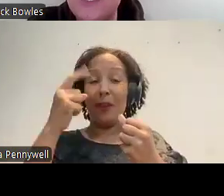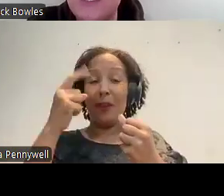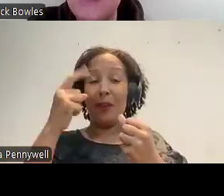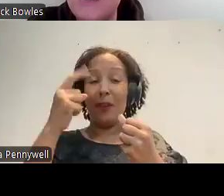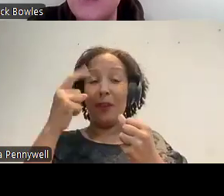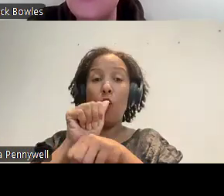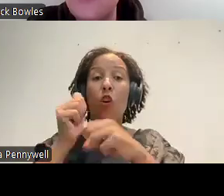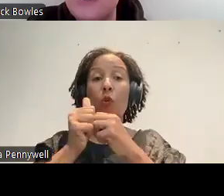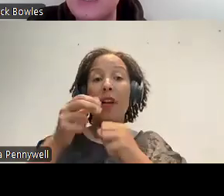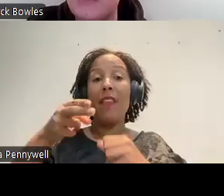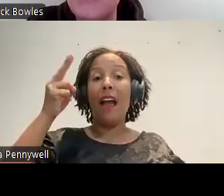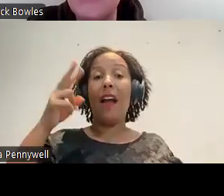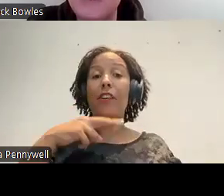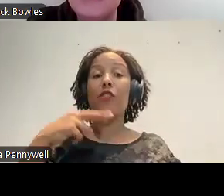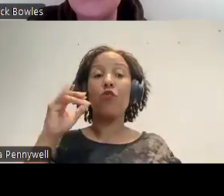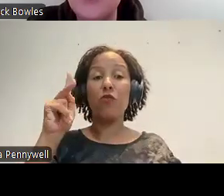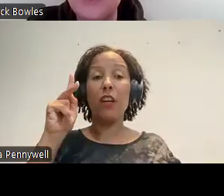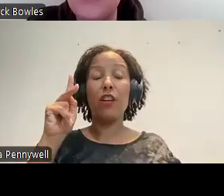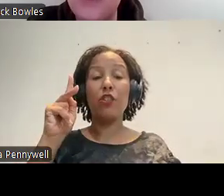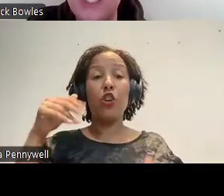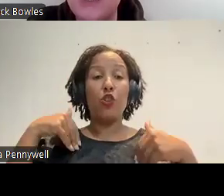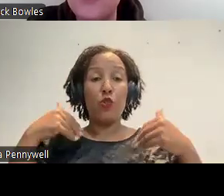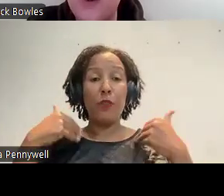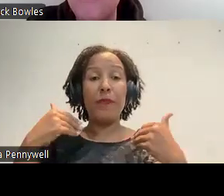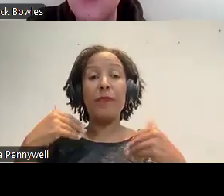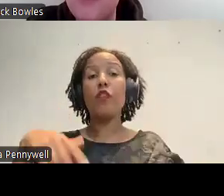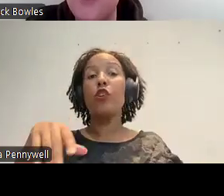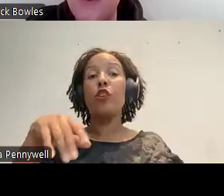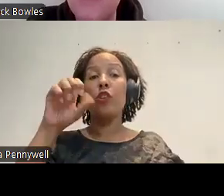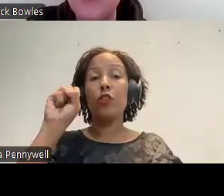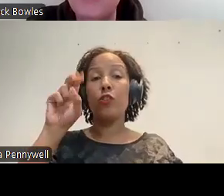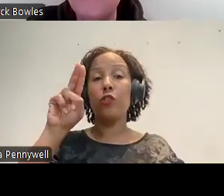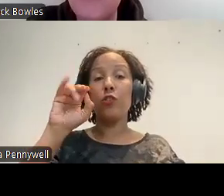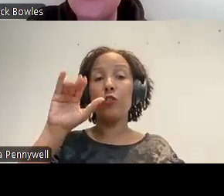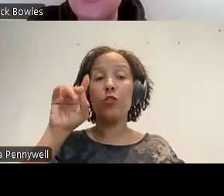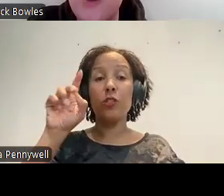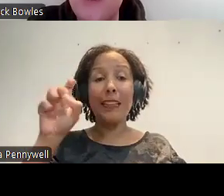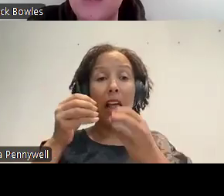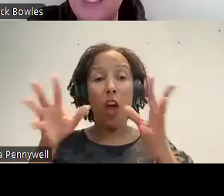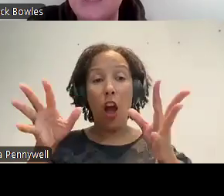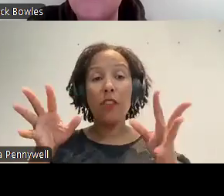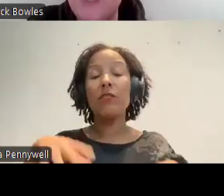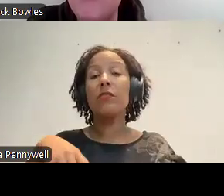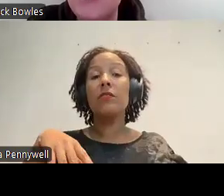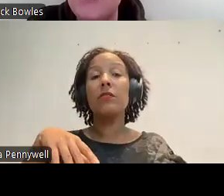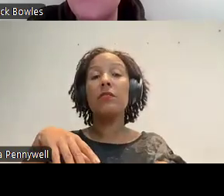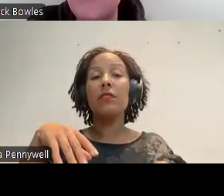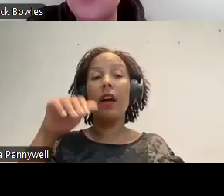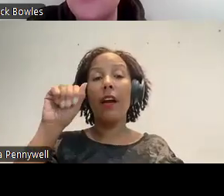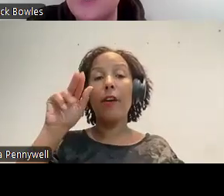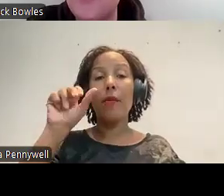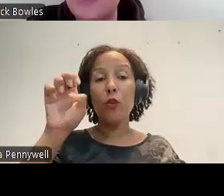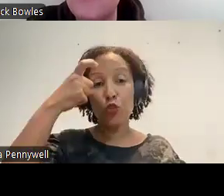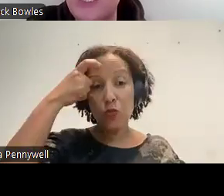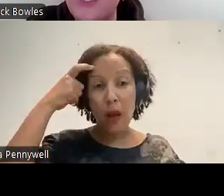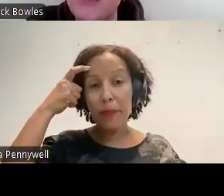dual diagnosis, suicide loss, sexual assault and abuse trauma, veteran trauma, and male victims of